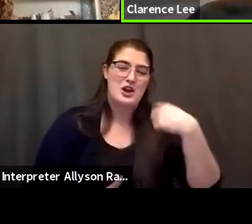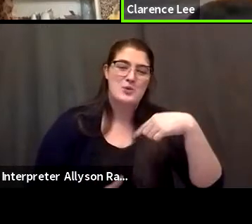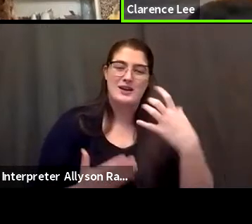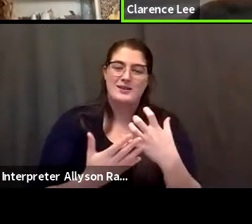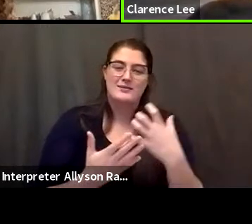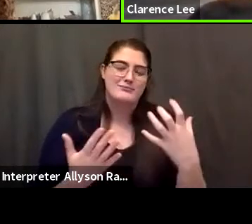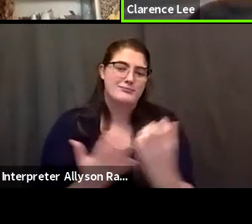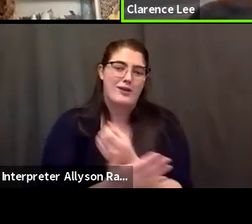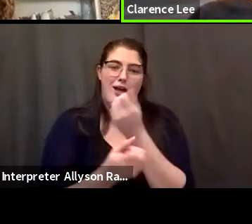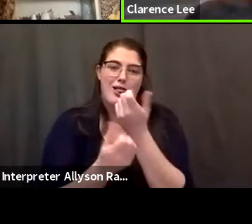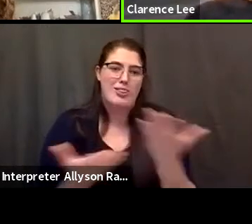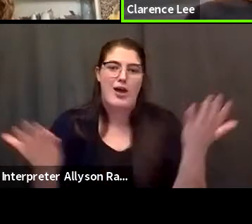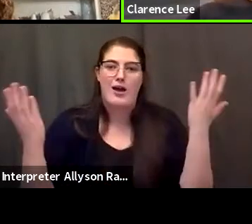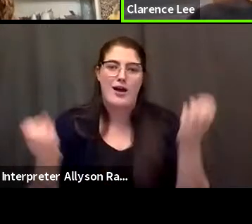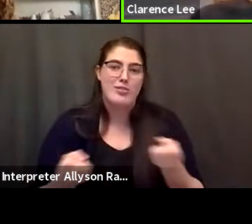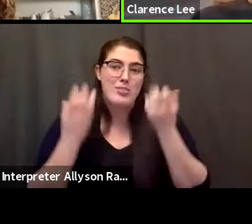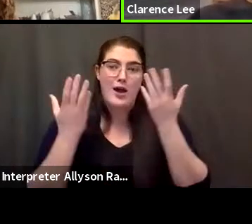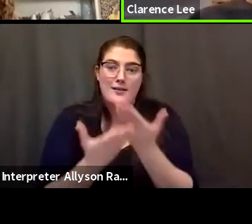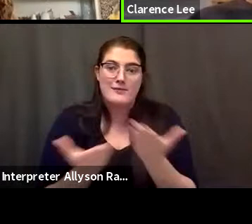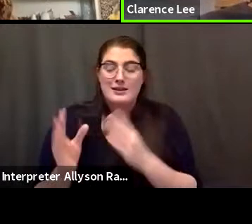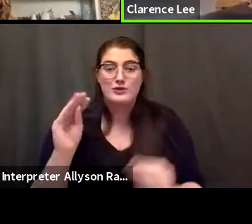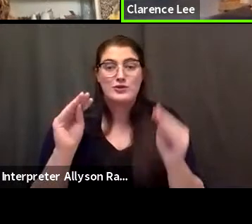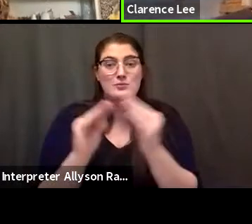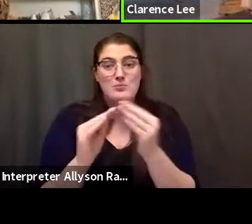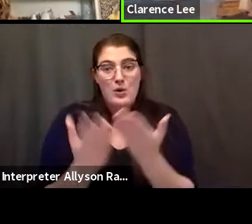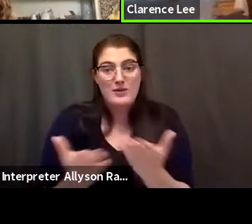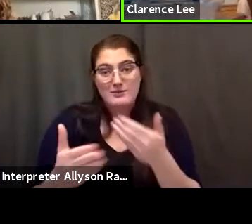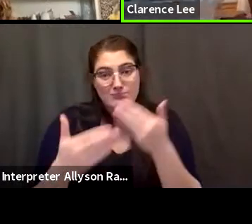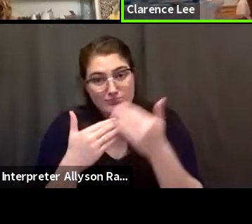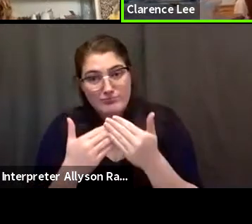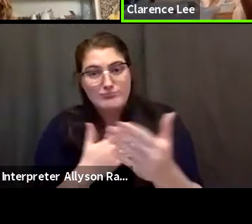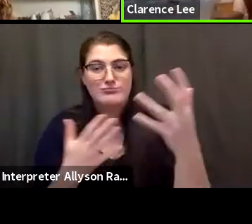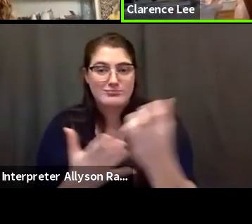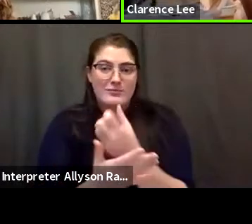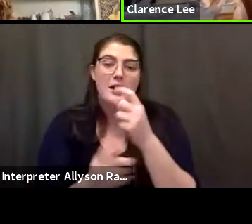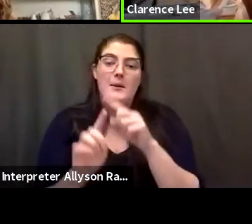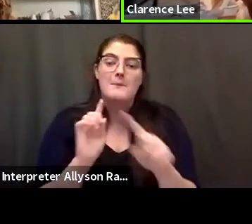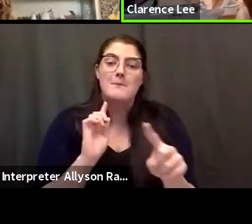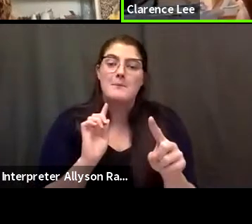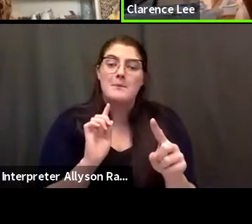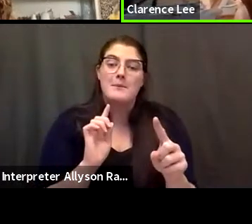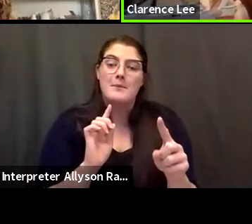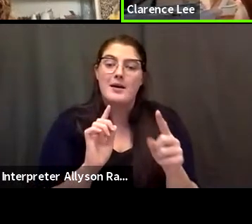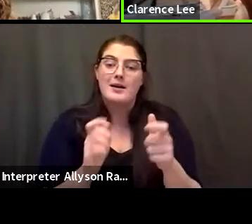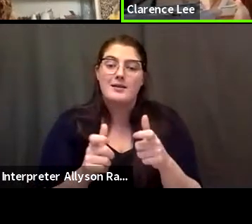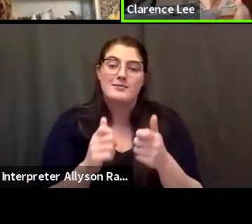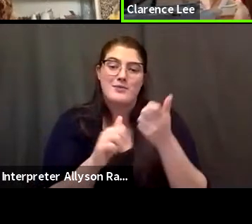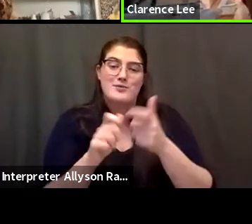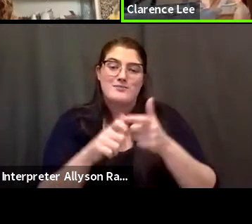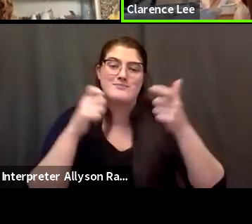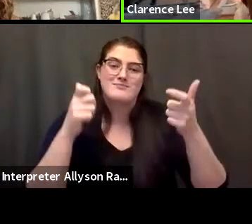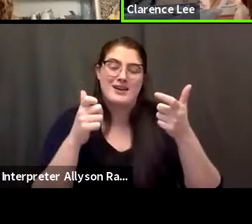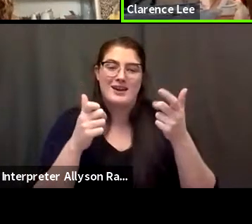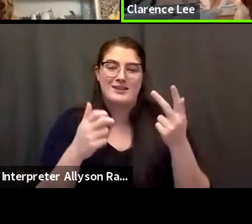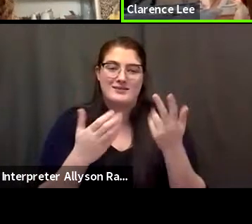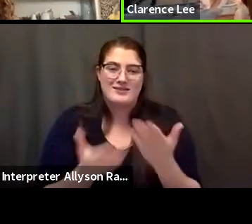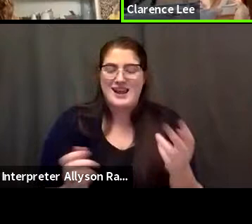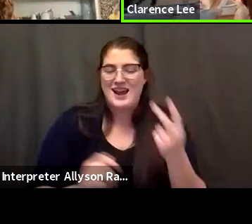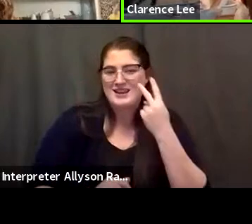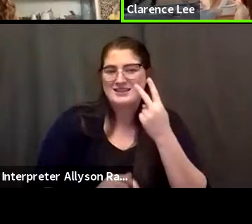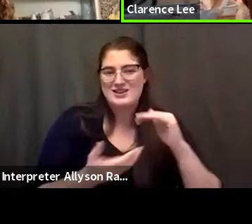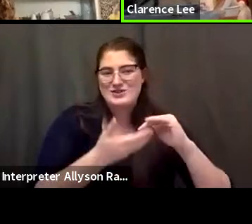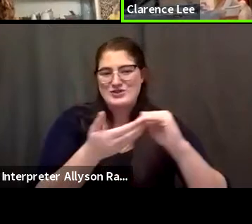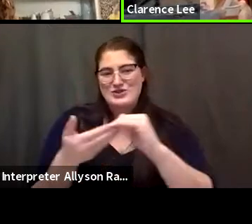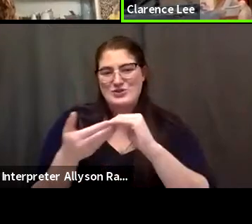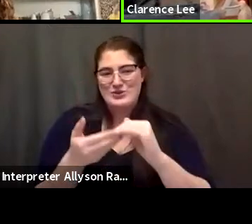lot, and there's more to be accomplished. But basically, the biggest accomplishment I said is the unity of the commission. And